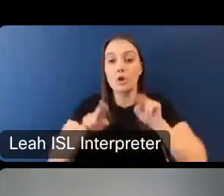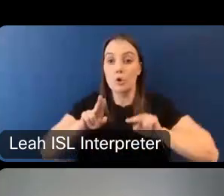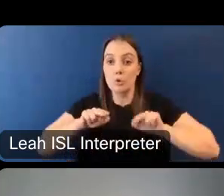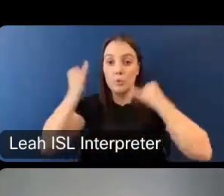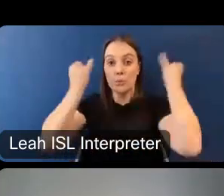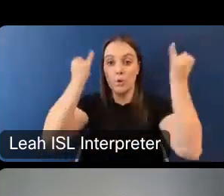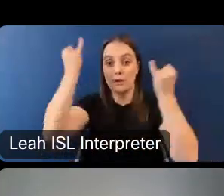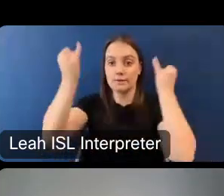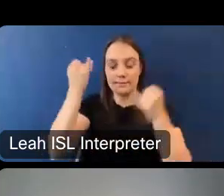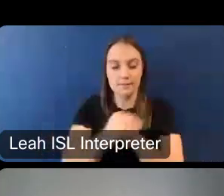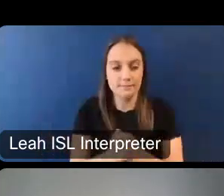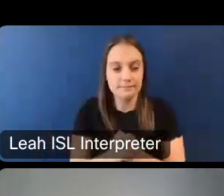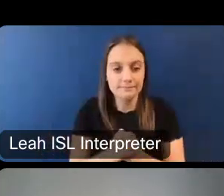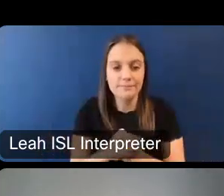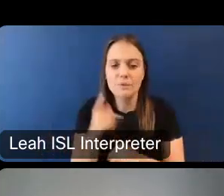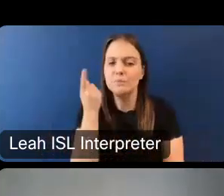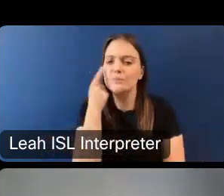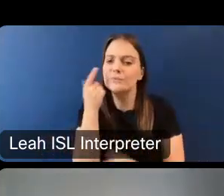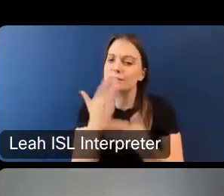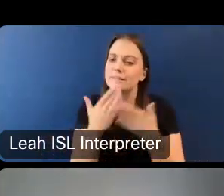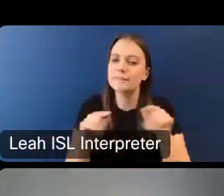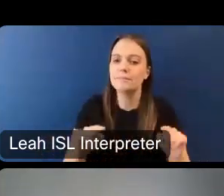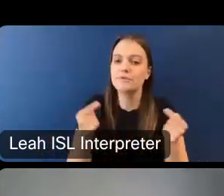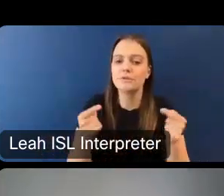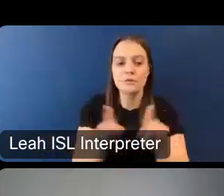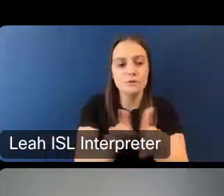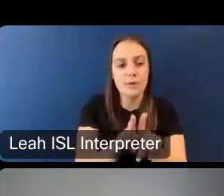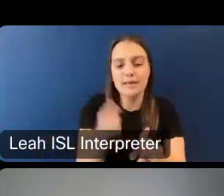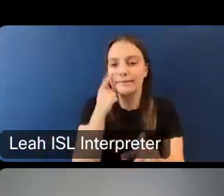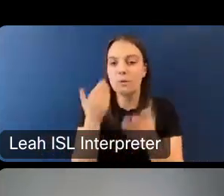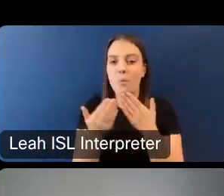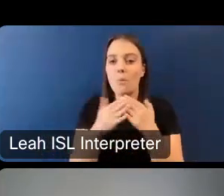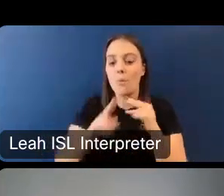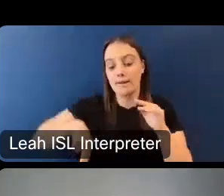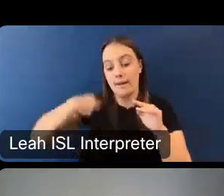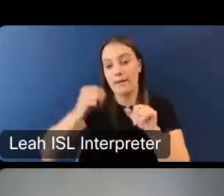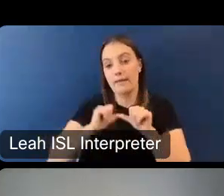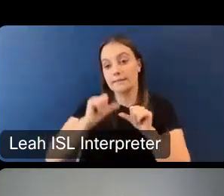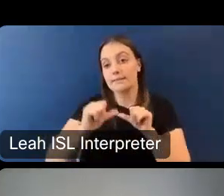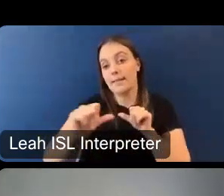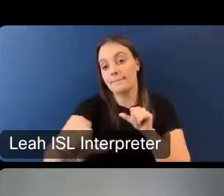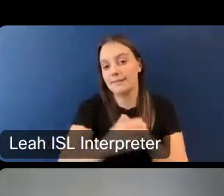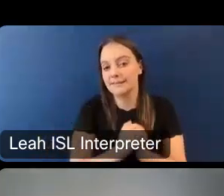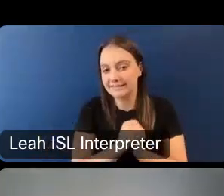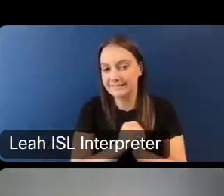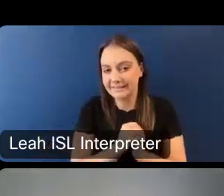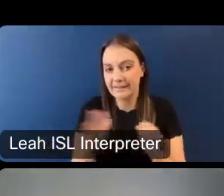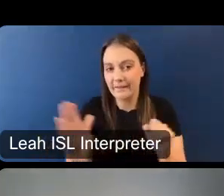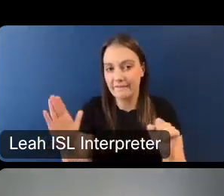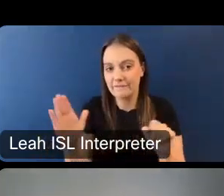on some of the challenges as well, and then touch on what our next steps are. So stay tuned for the entire